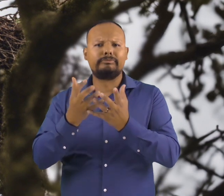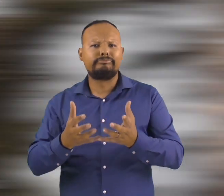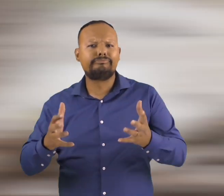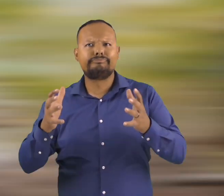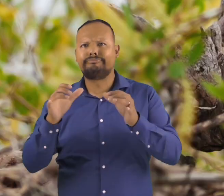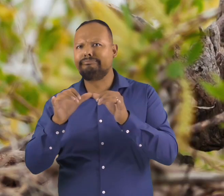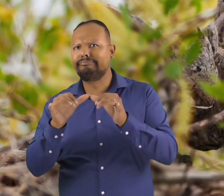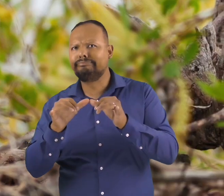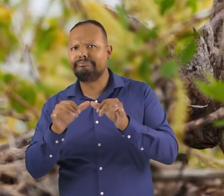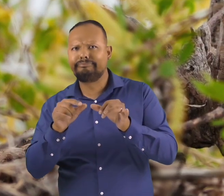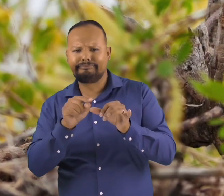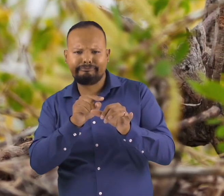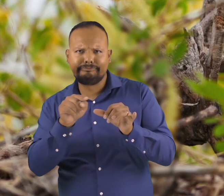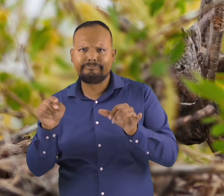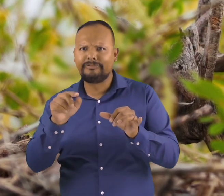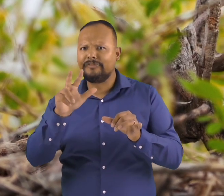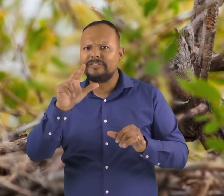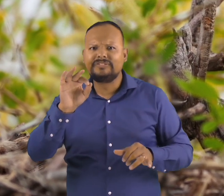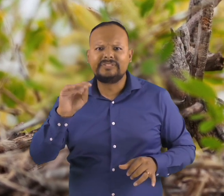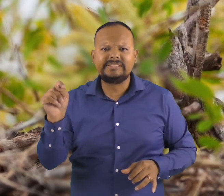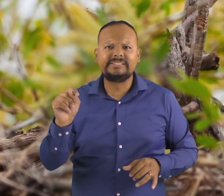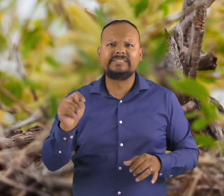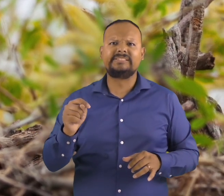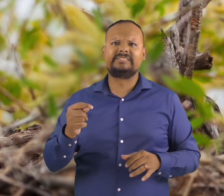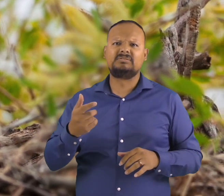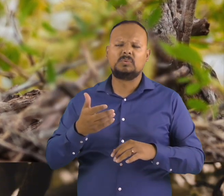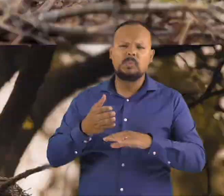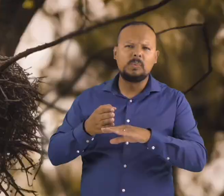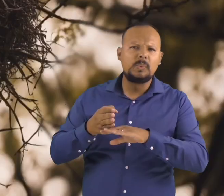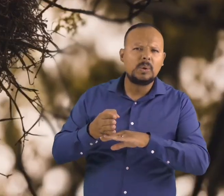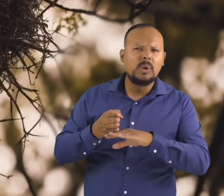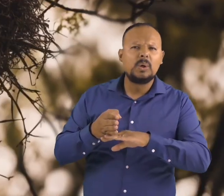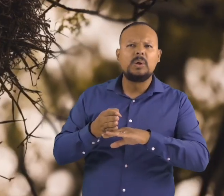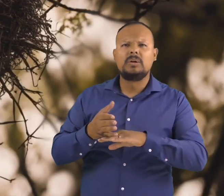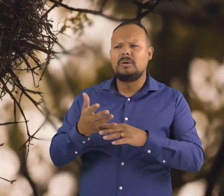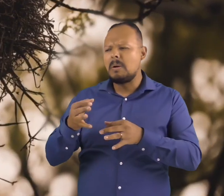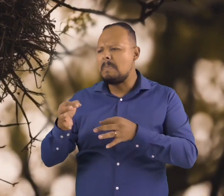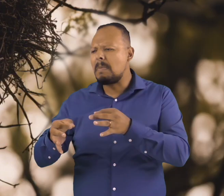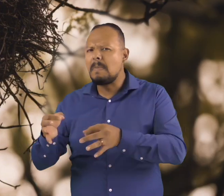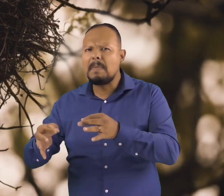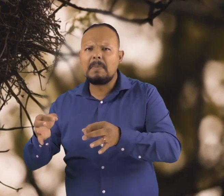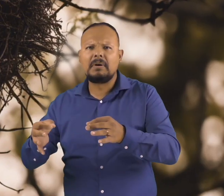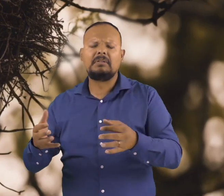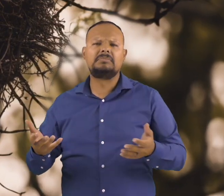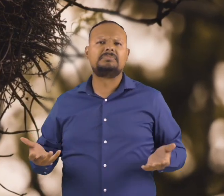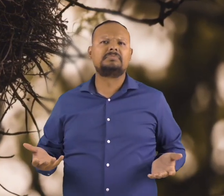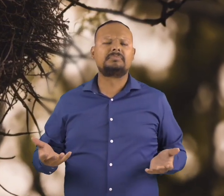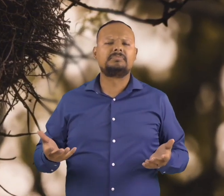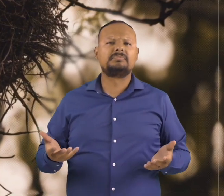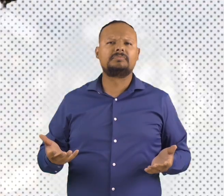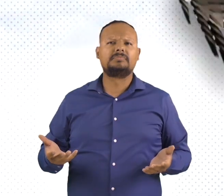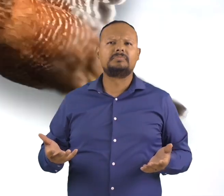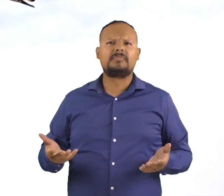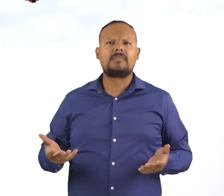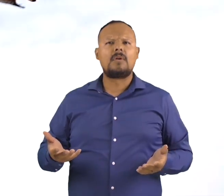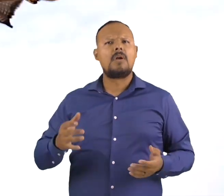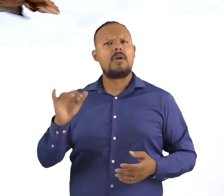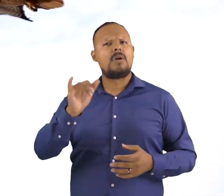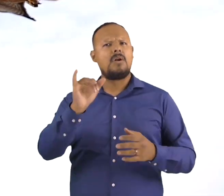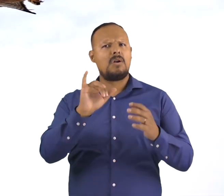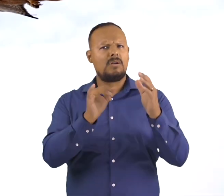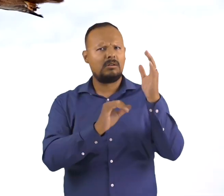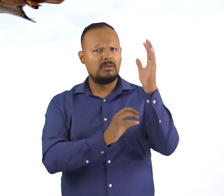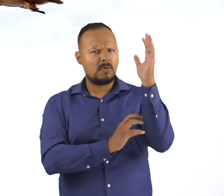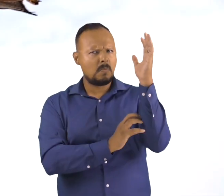wide. They are often made of collected sticks and twigs lined with bark and pine needles. Most